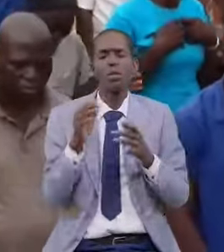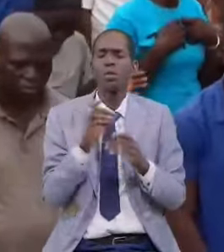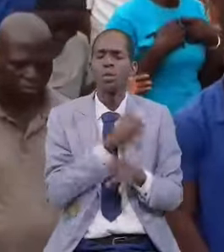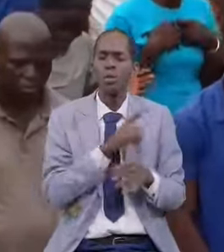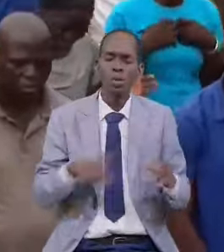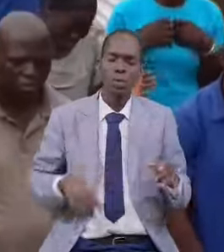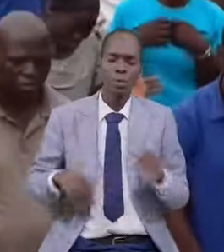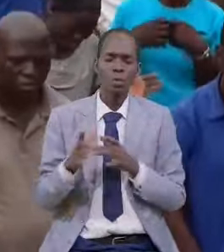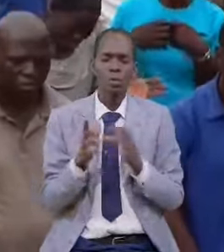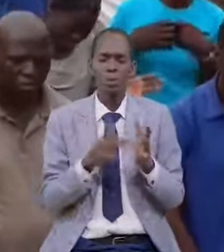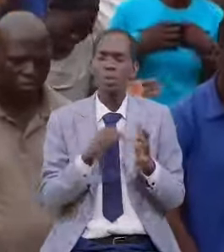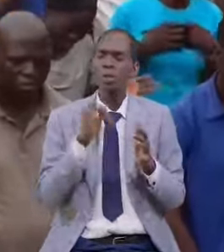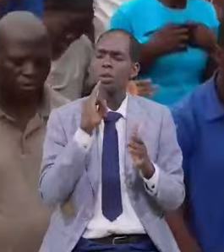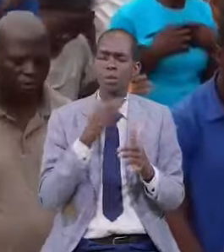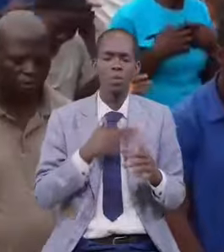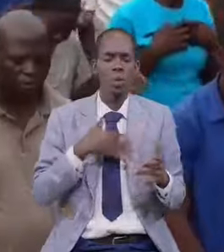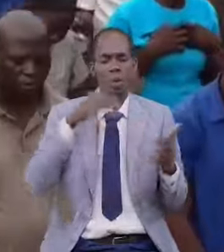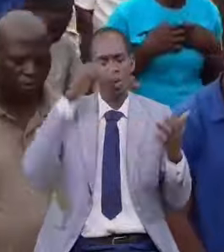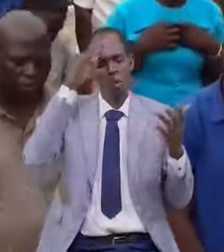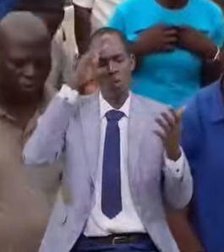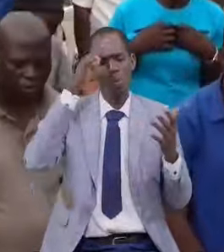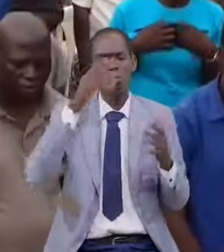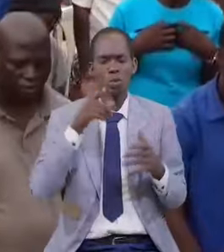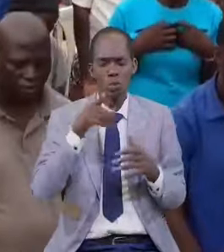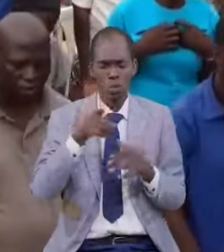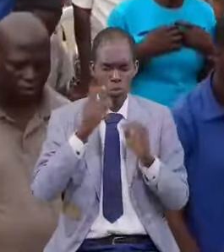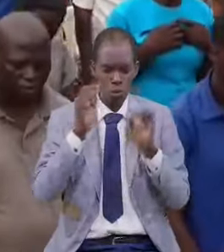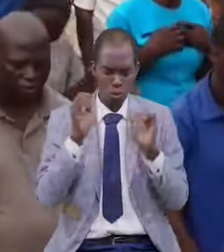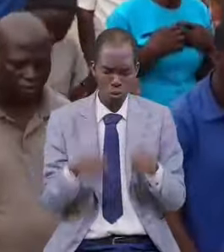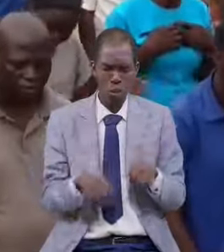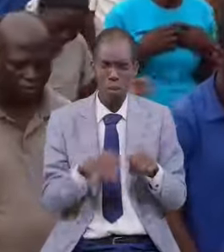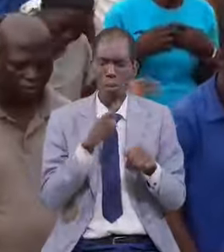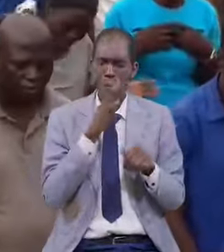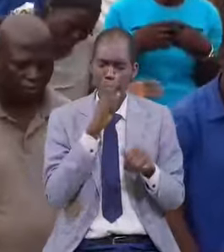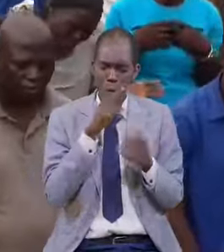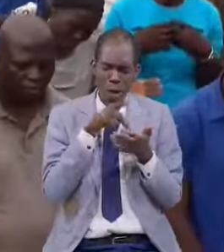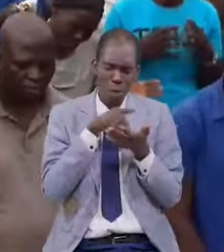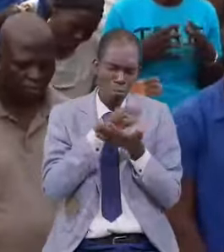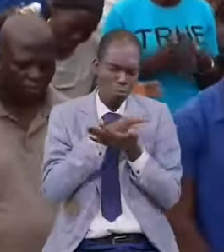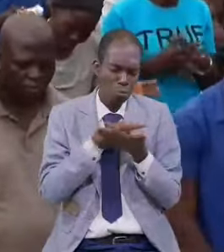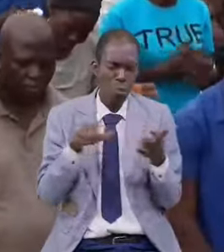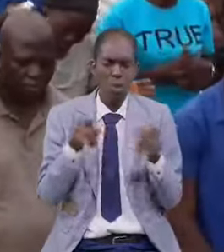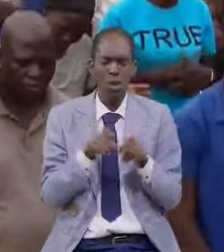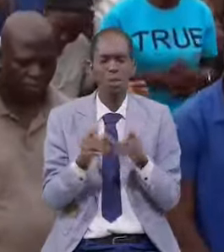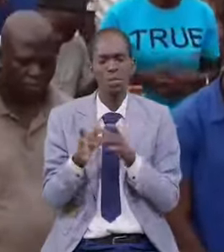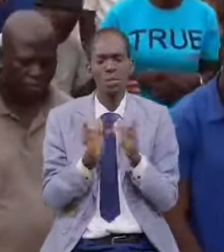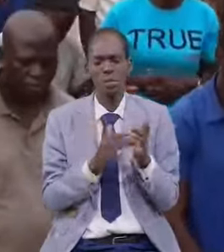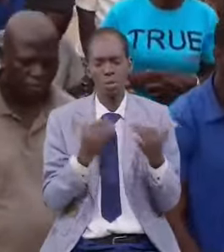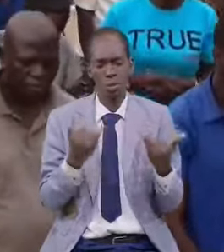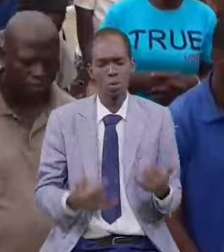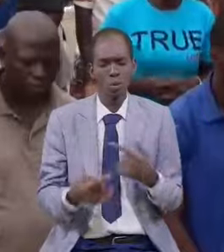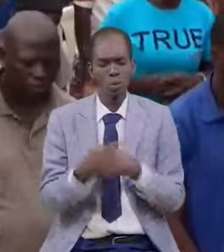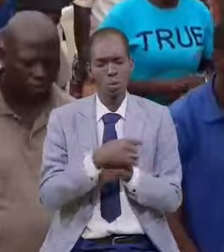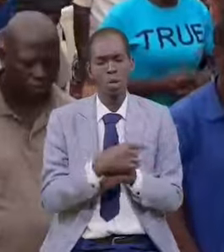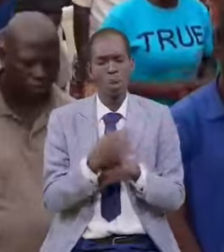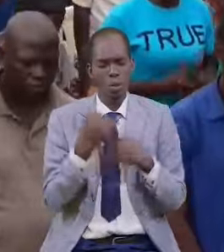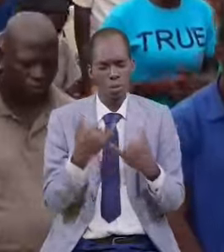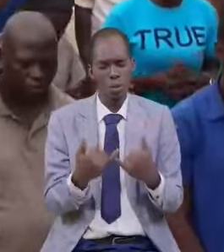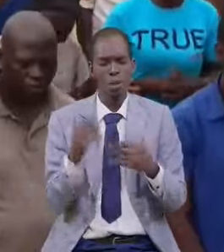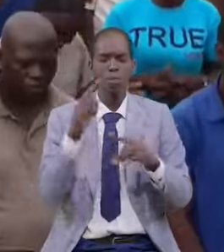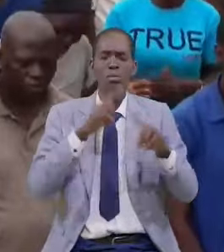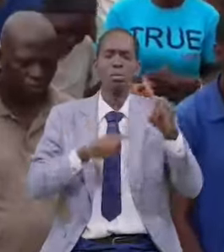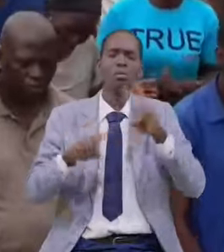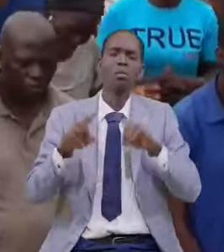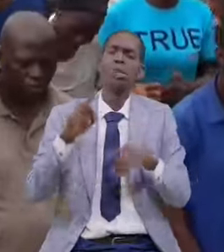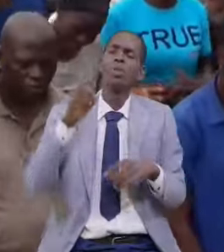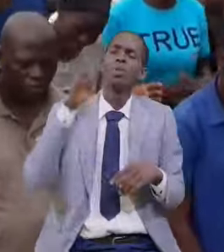he is pure as he is Holy as he is righteous open your mouth and pray make him your hope make him your